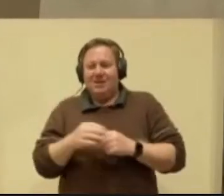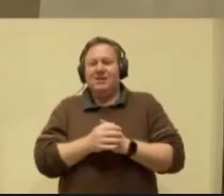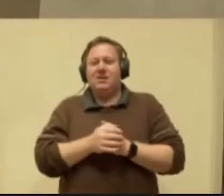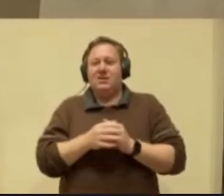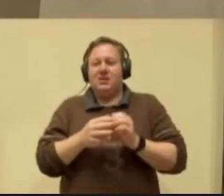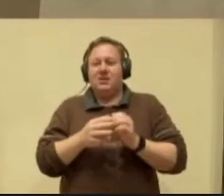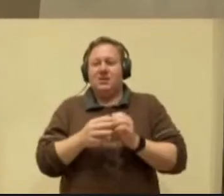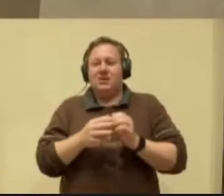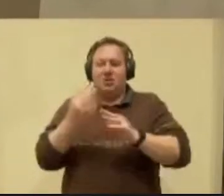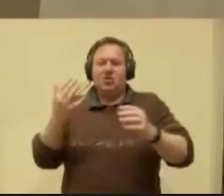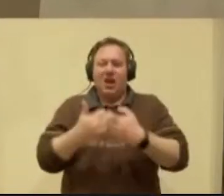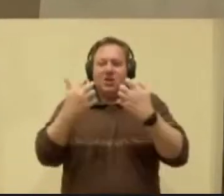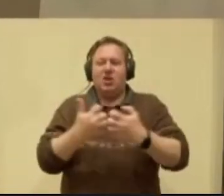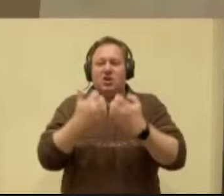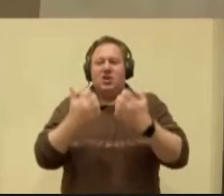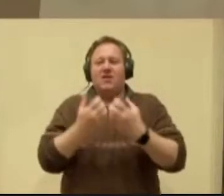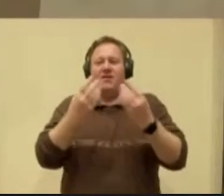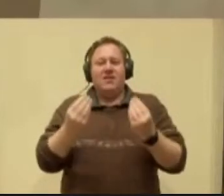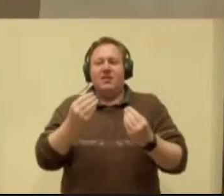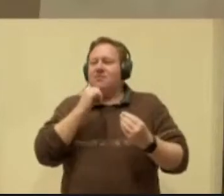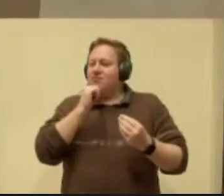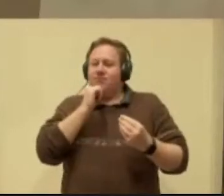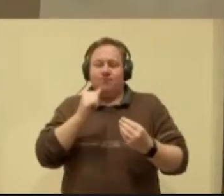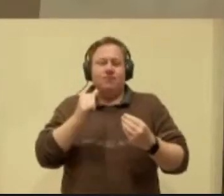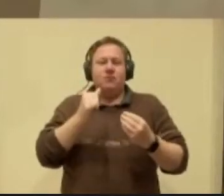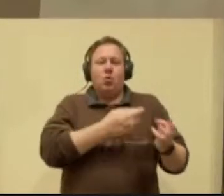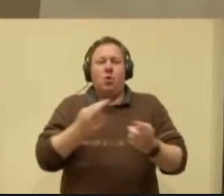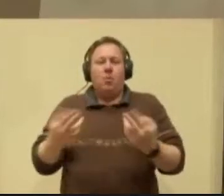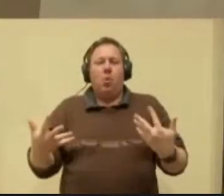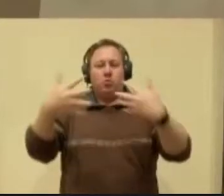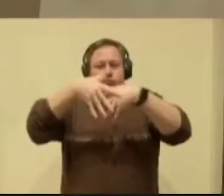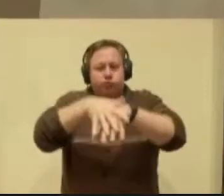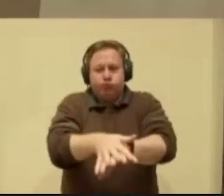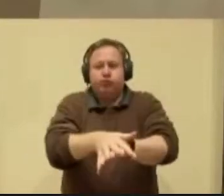we could not source the report to incorporate it